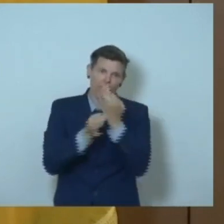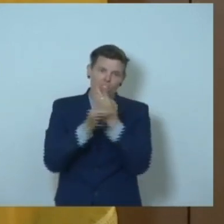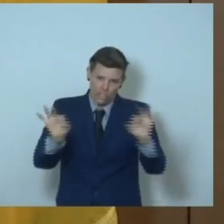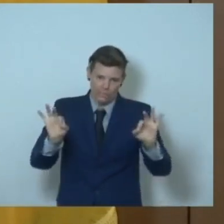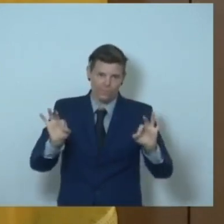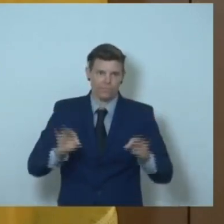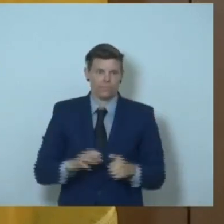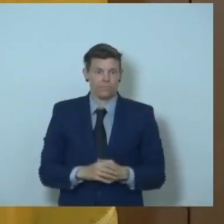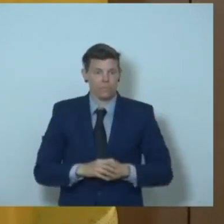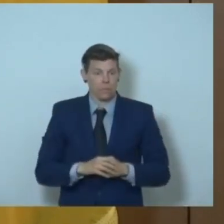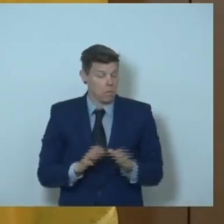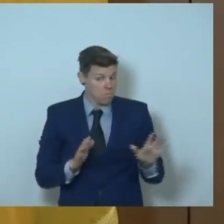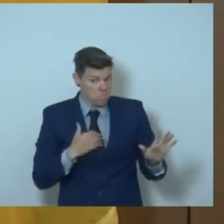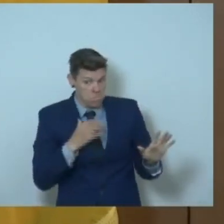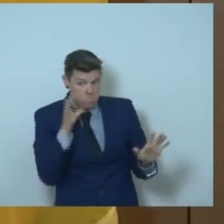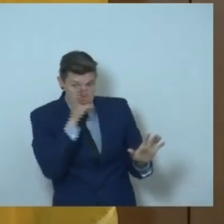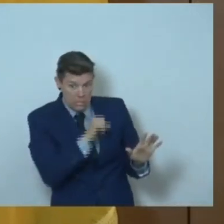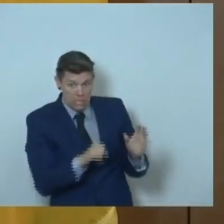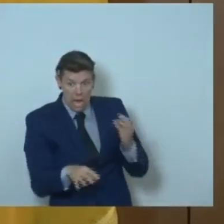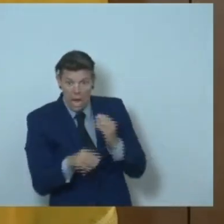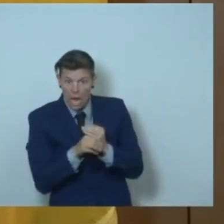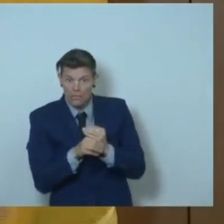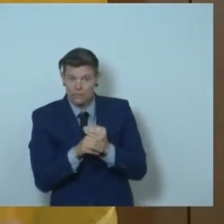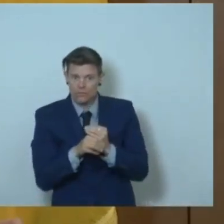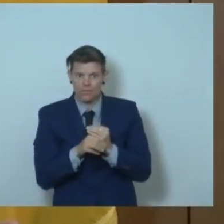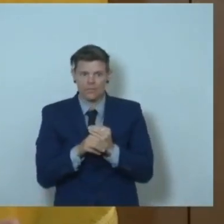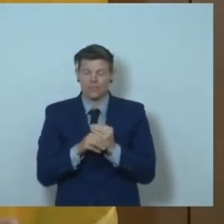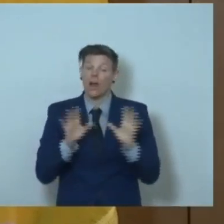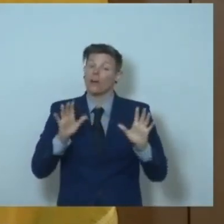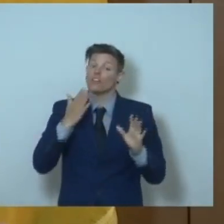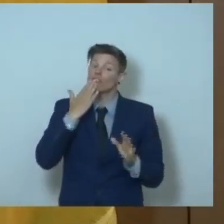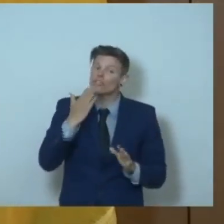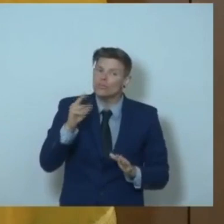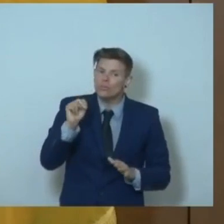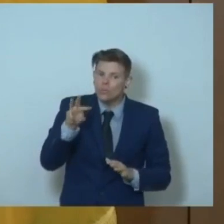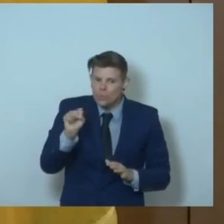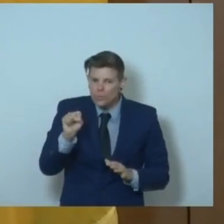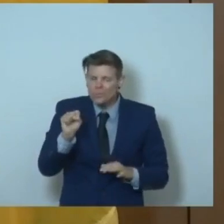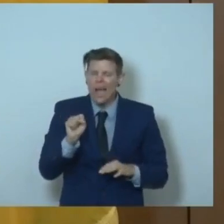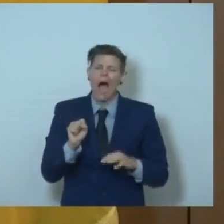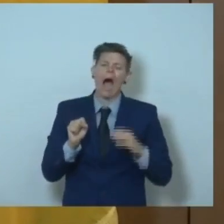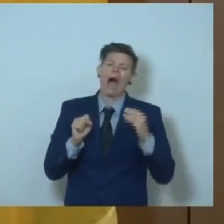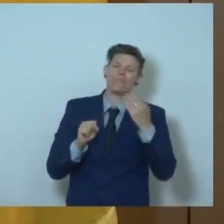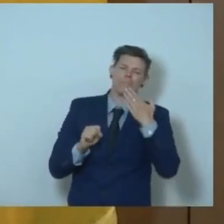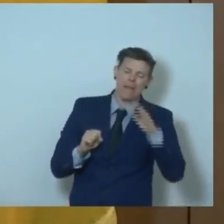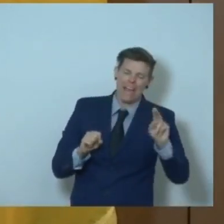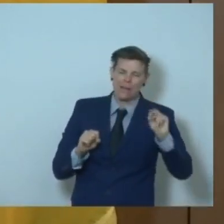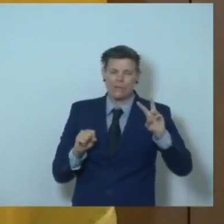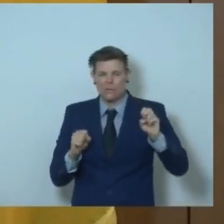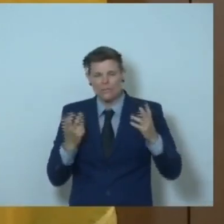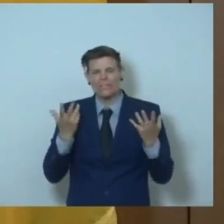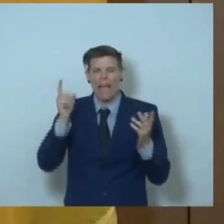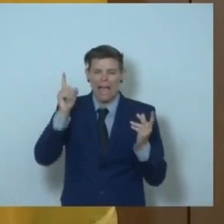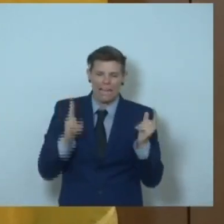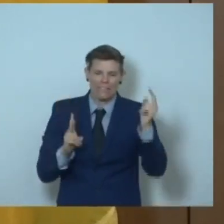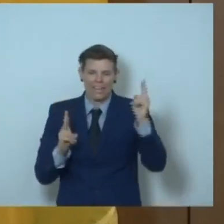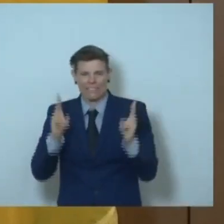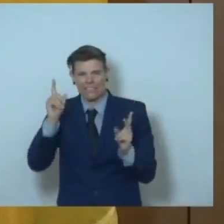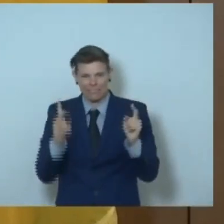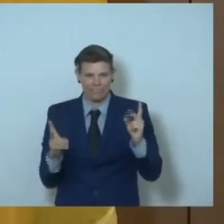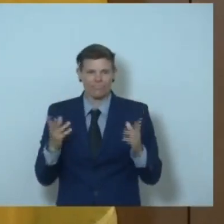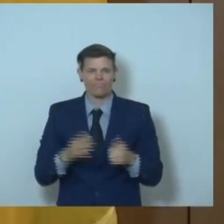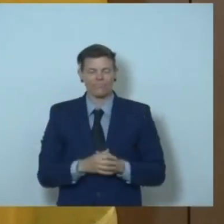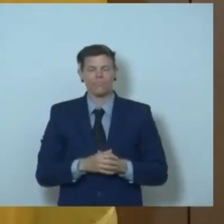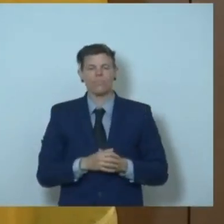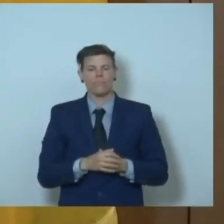But it is good news and bad news. And I think we're going to see issues about reporting and data all